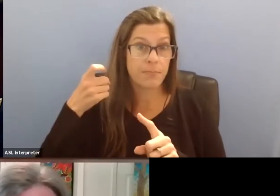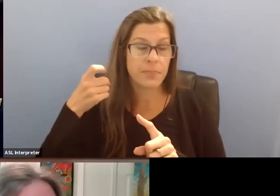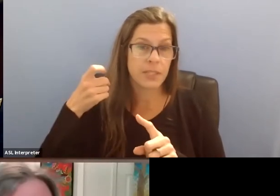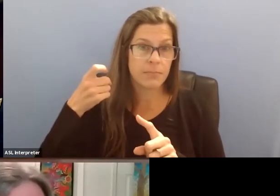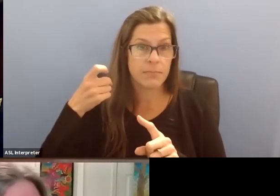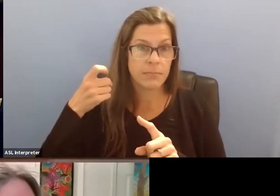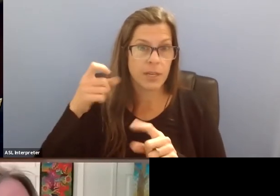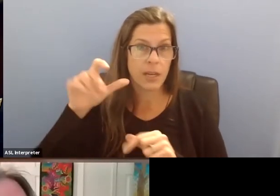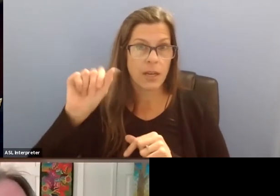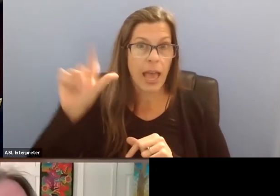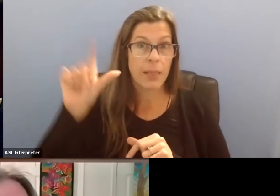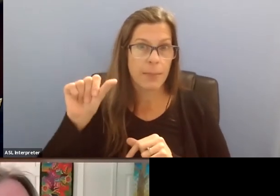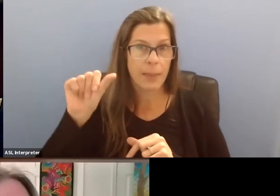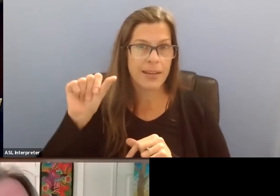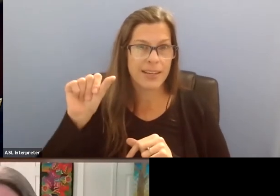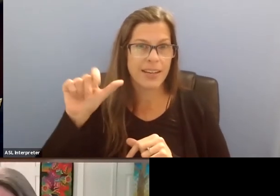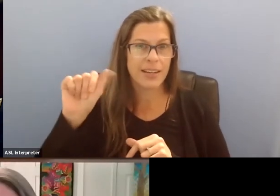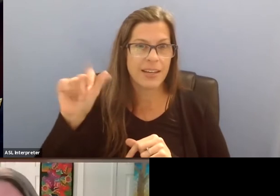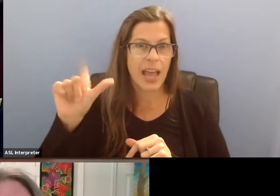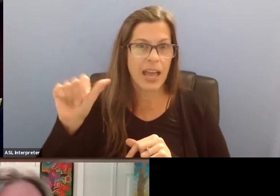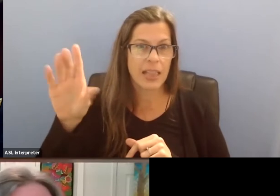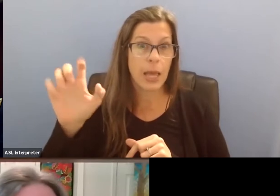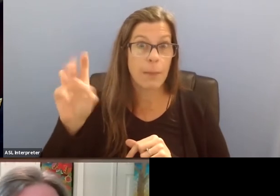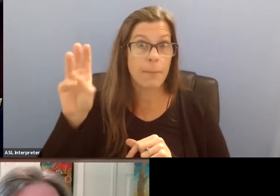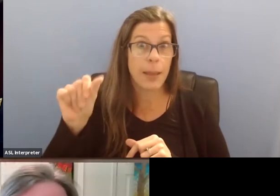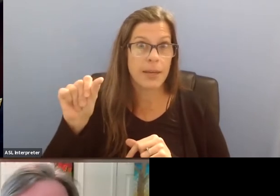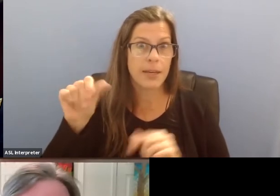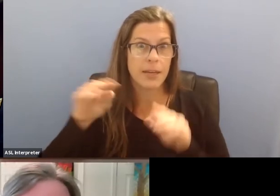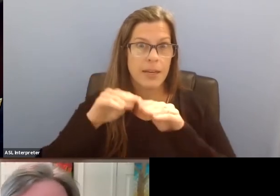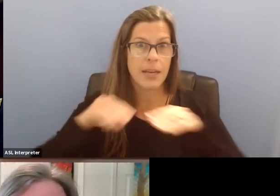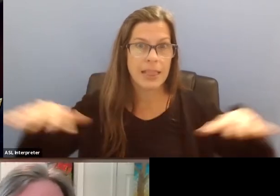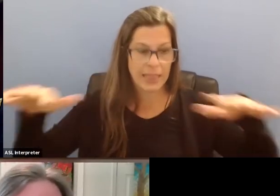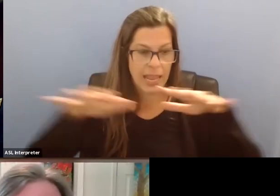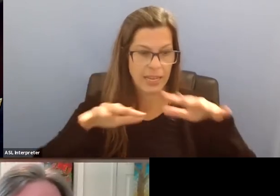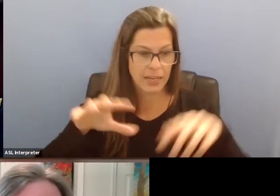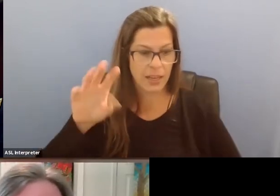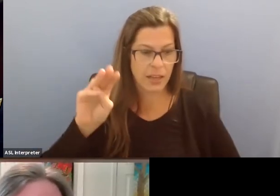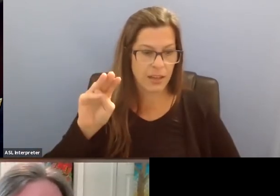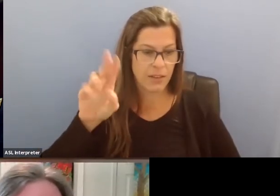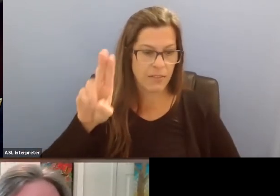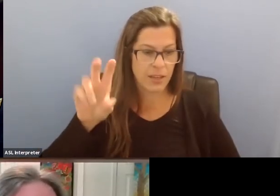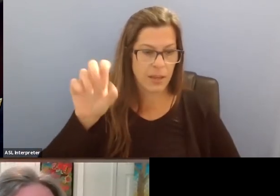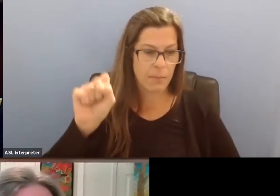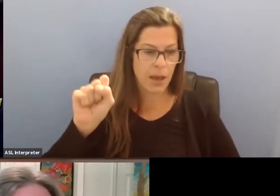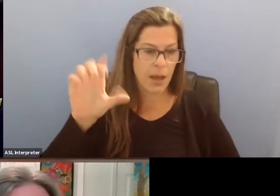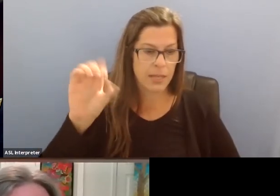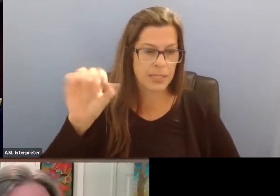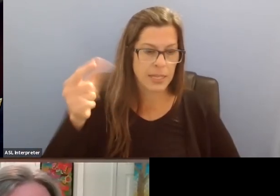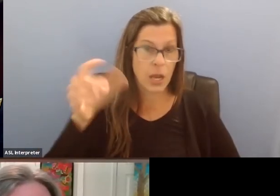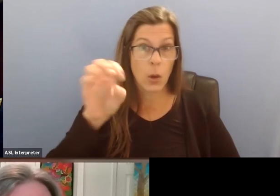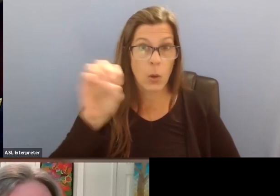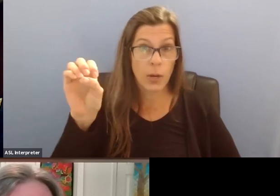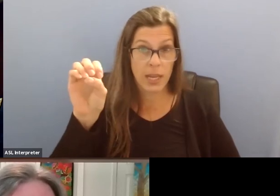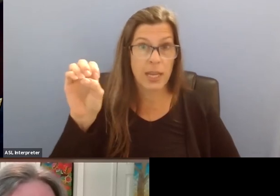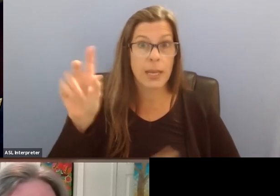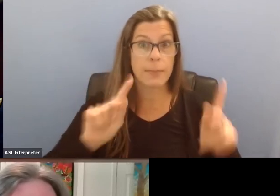from Alabama, which was and still is the lands of the Muscogee Creek people. Many of the Muscogee nation were